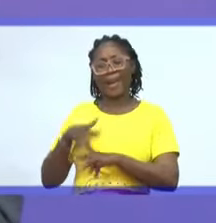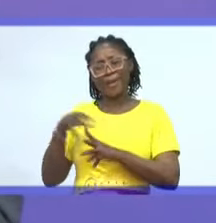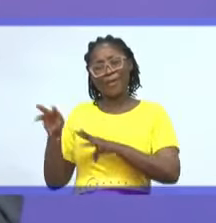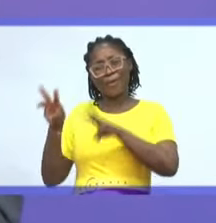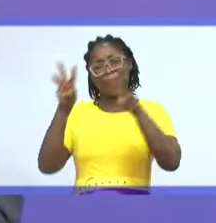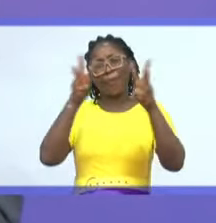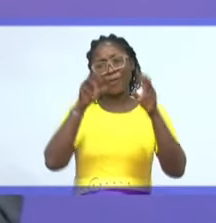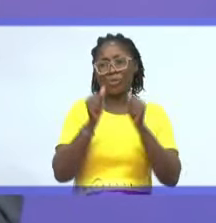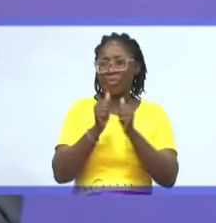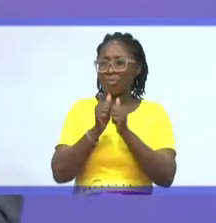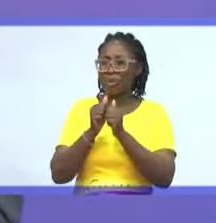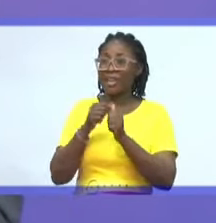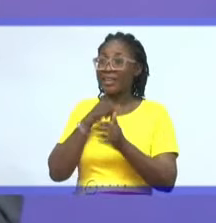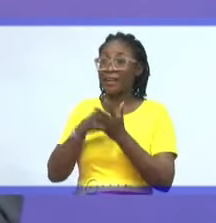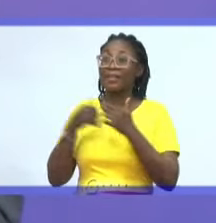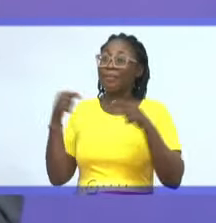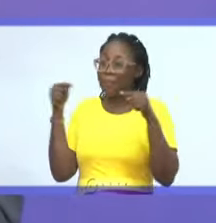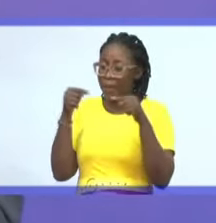without Nigeria.